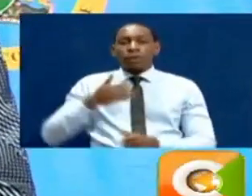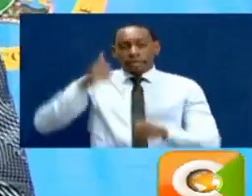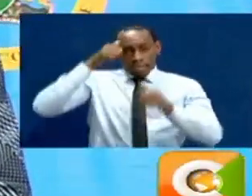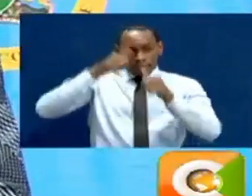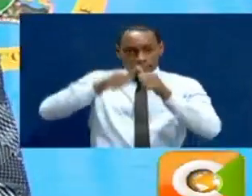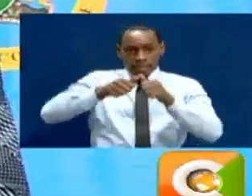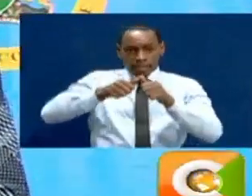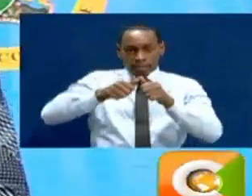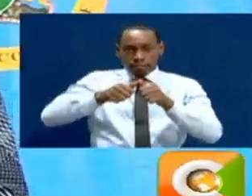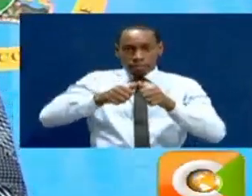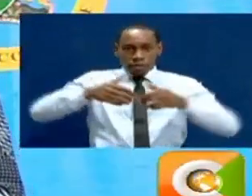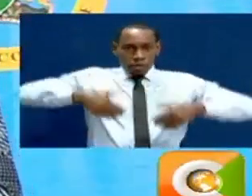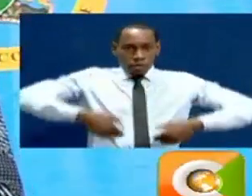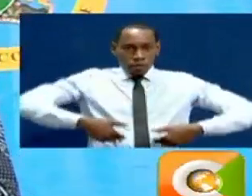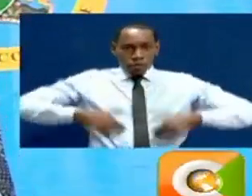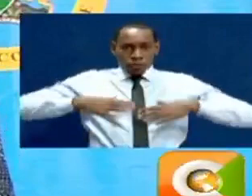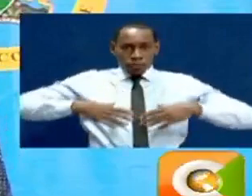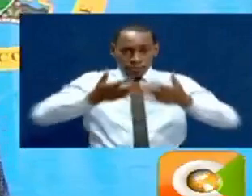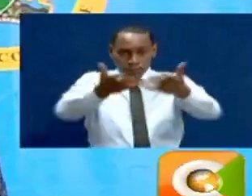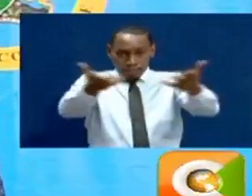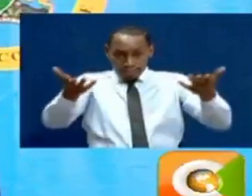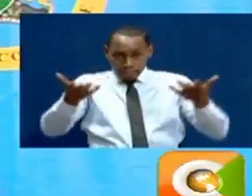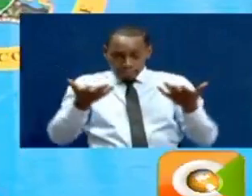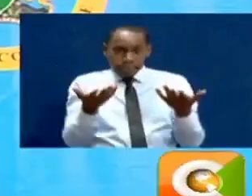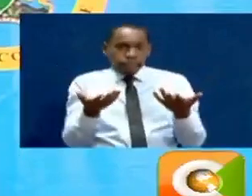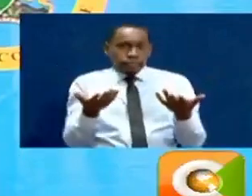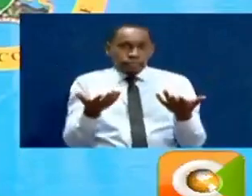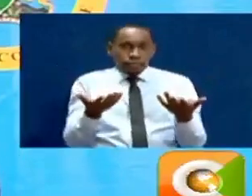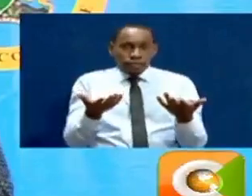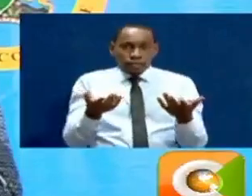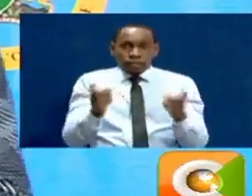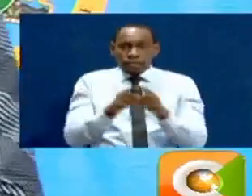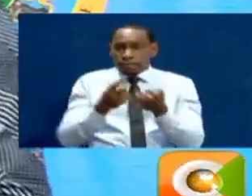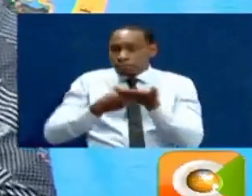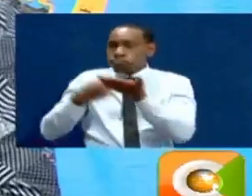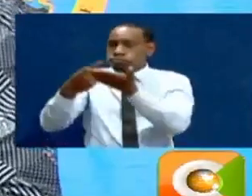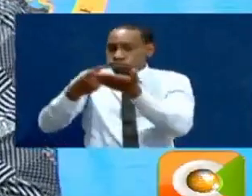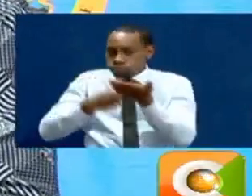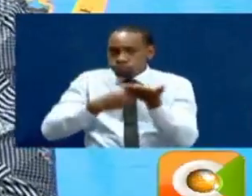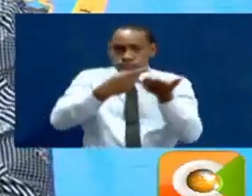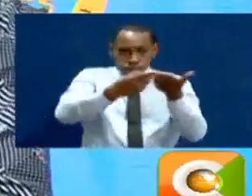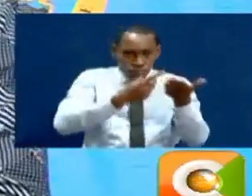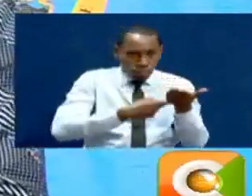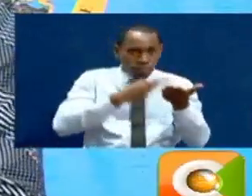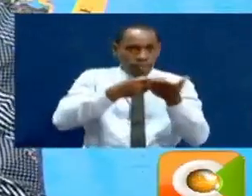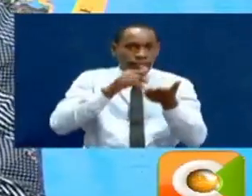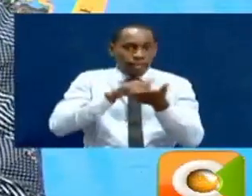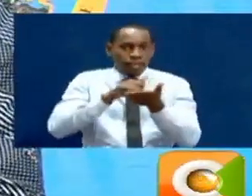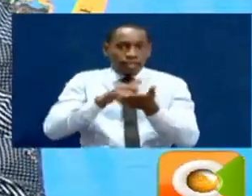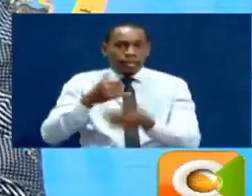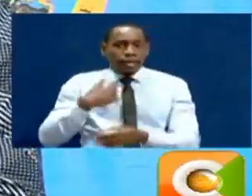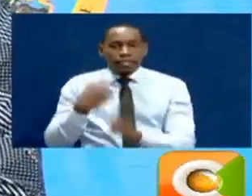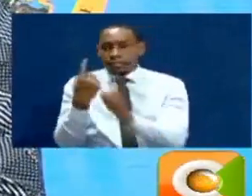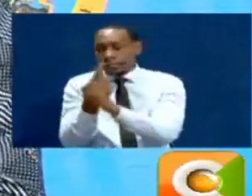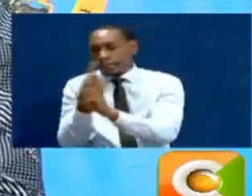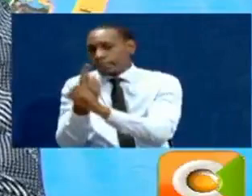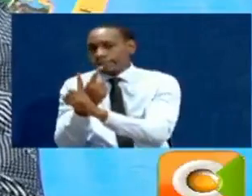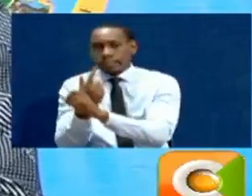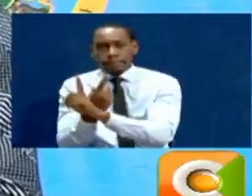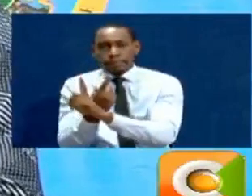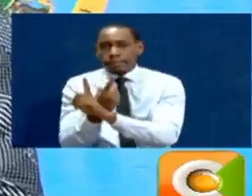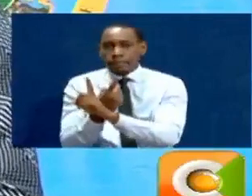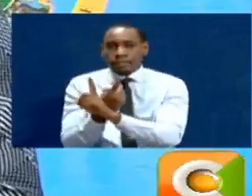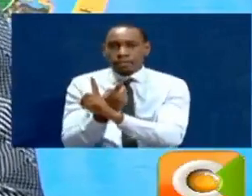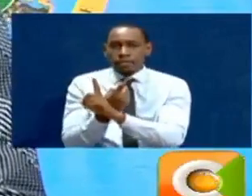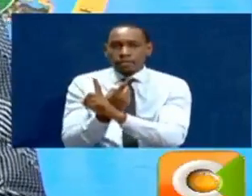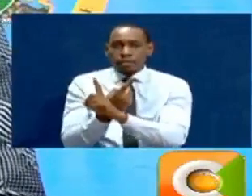remind our young people, the youth, of the discussions that we have had on the various